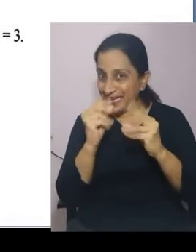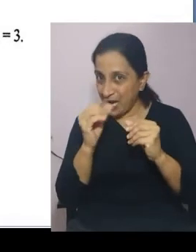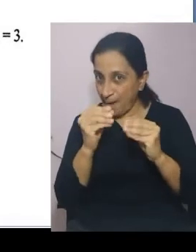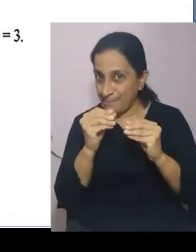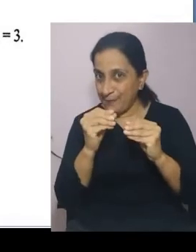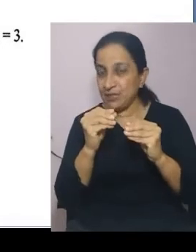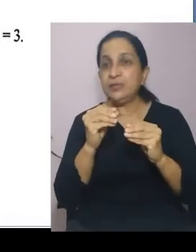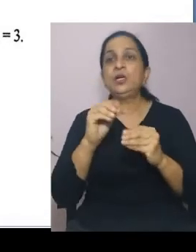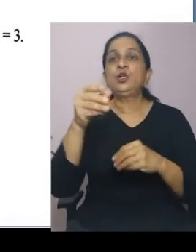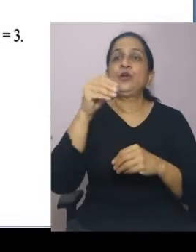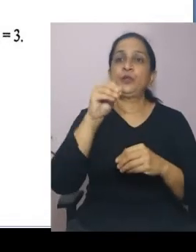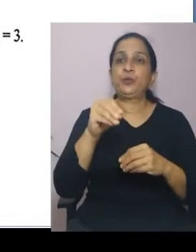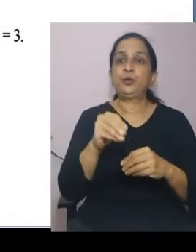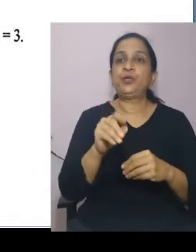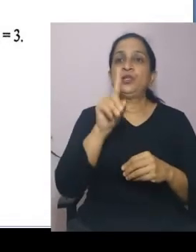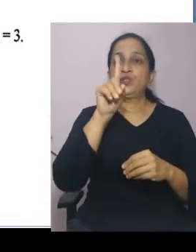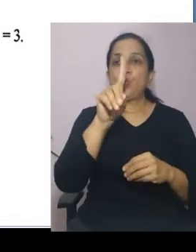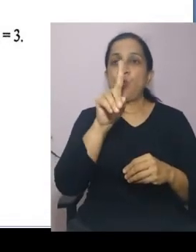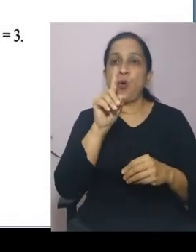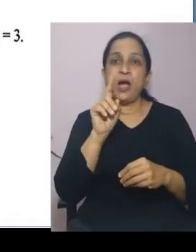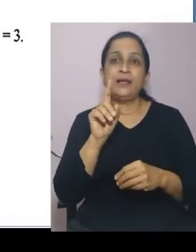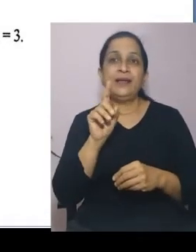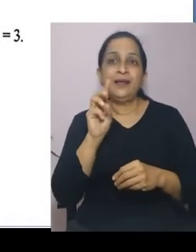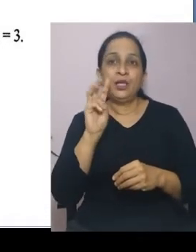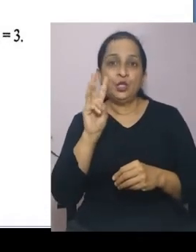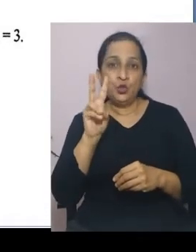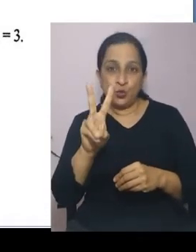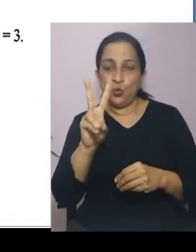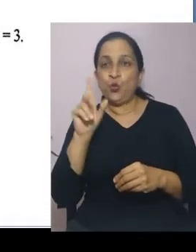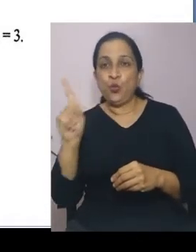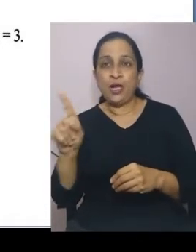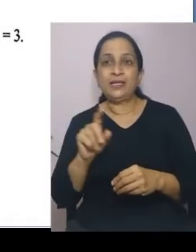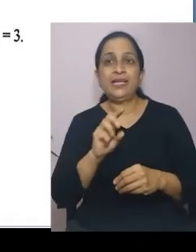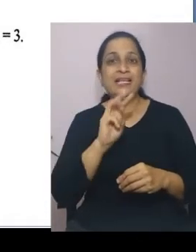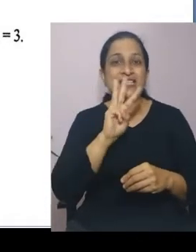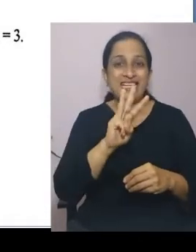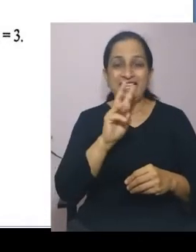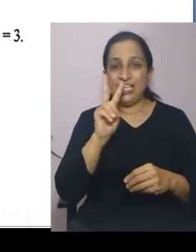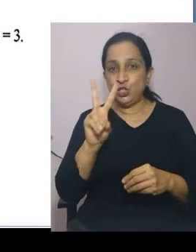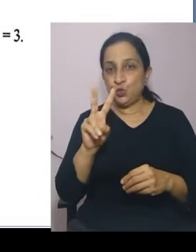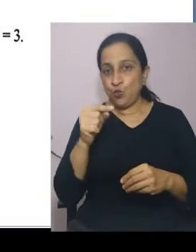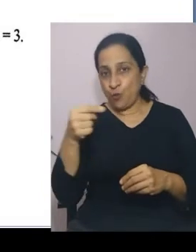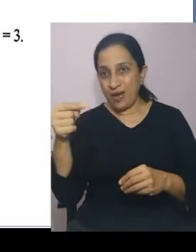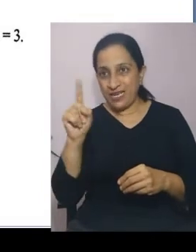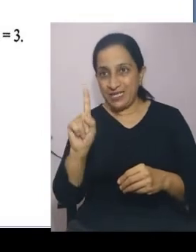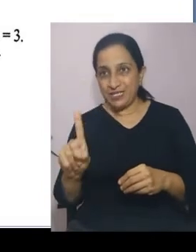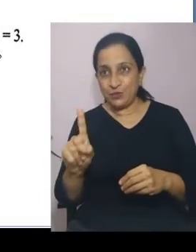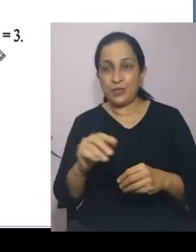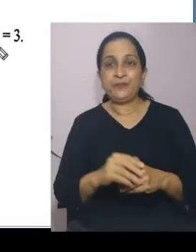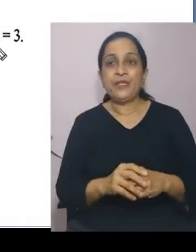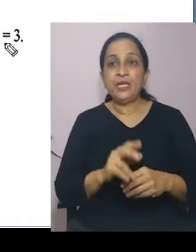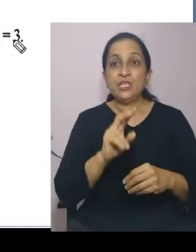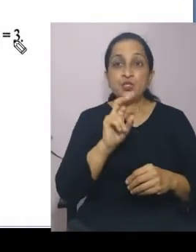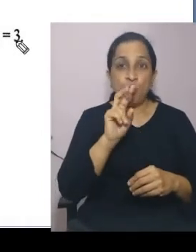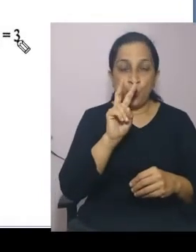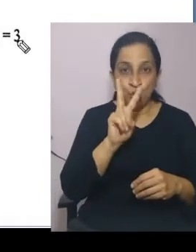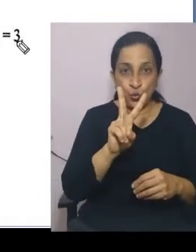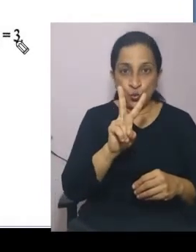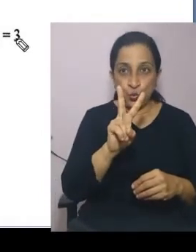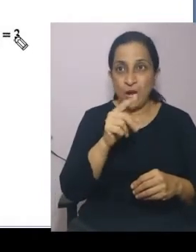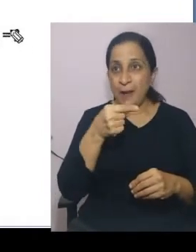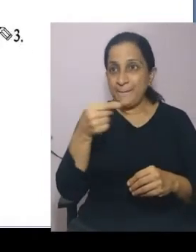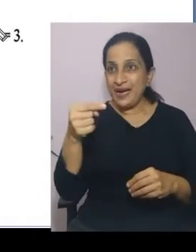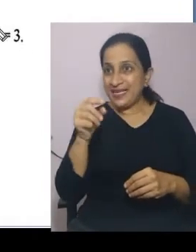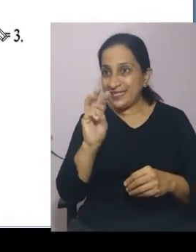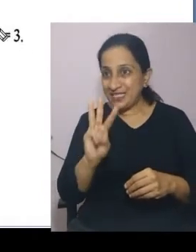1, 1, 2, 1. Next 3, 2, minus 1, 3, 2, minus 1. Third 2 minus 3.